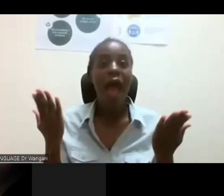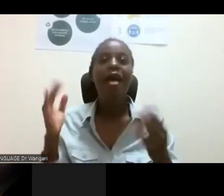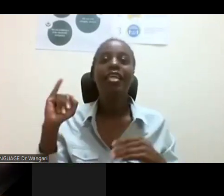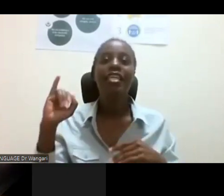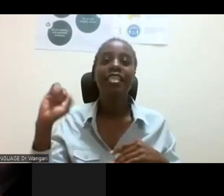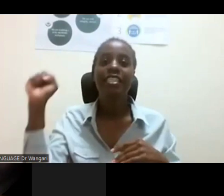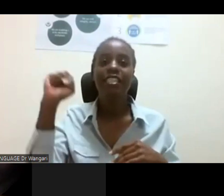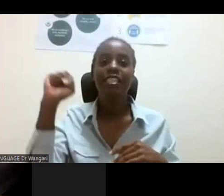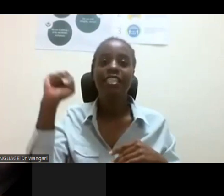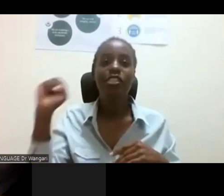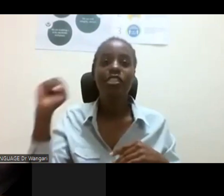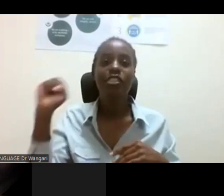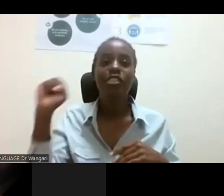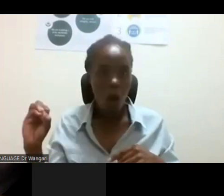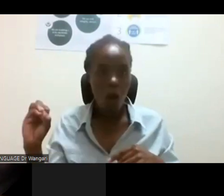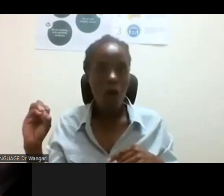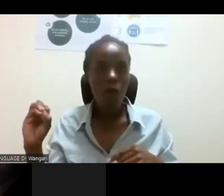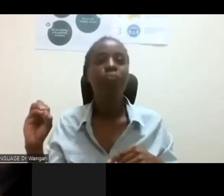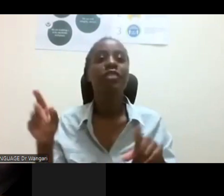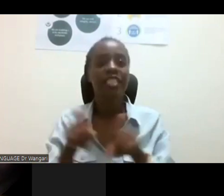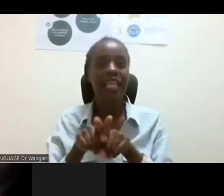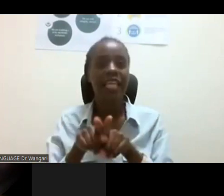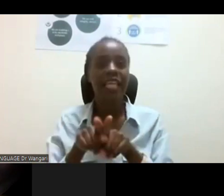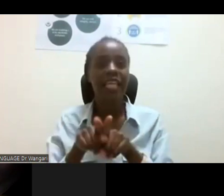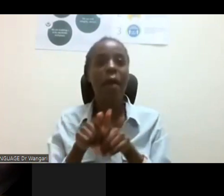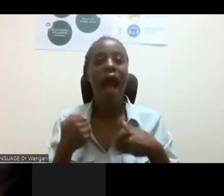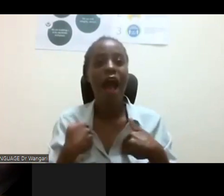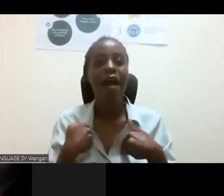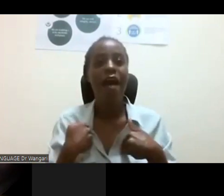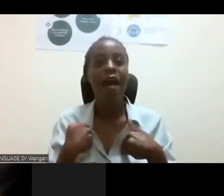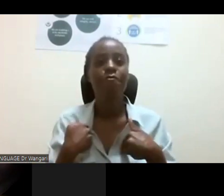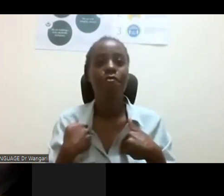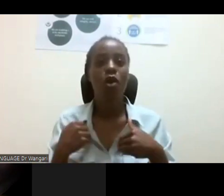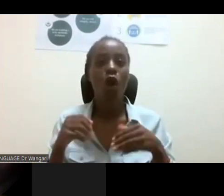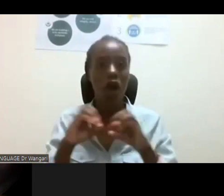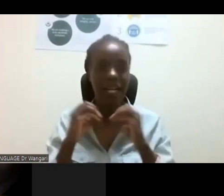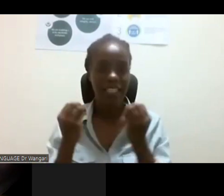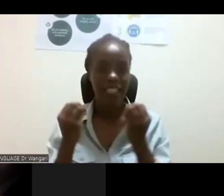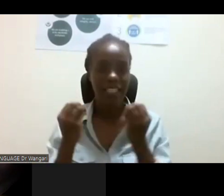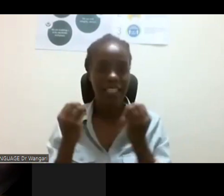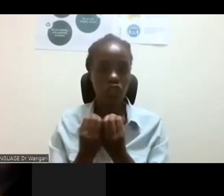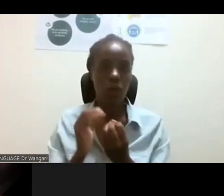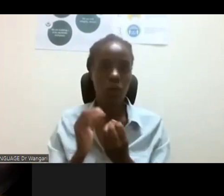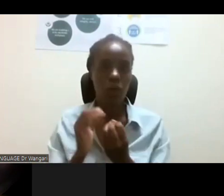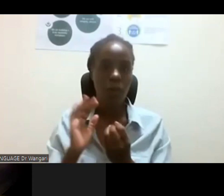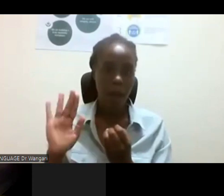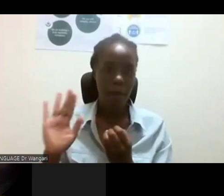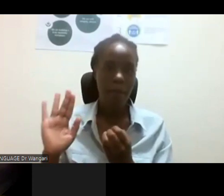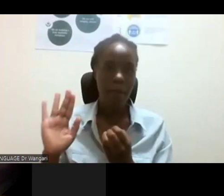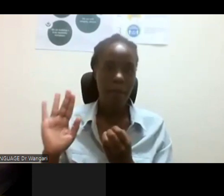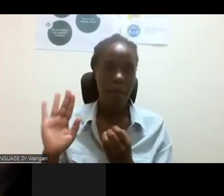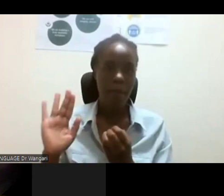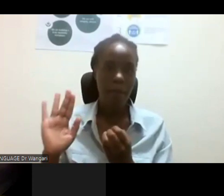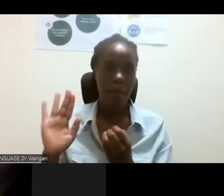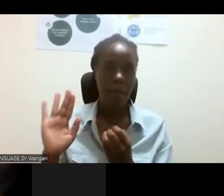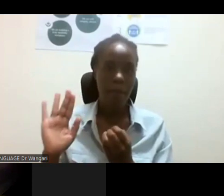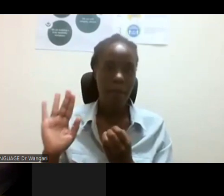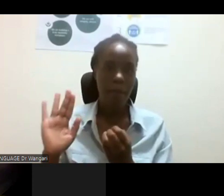community-based organizations. So, Rosalind, I'd like to invite you with the following two questions.